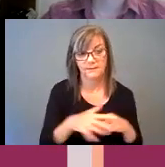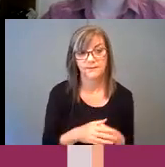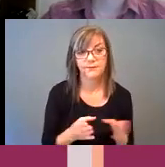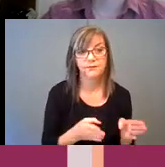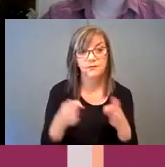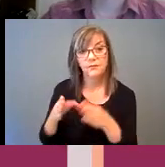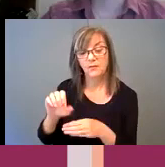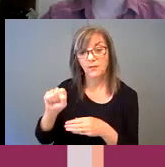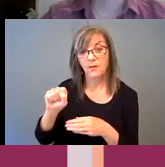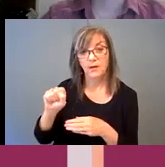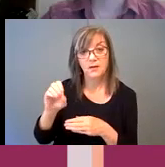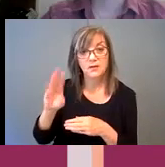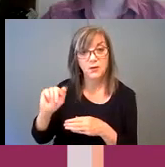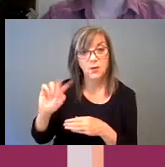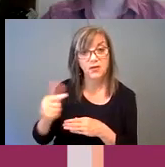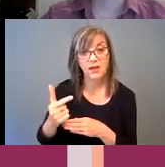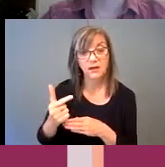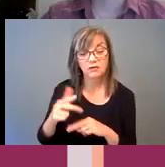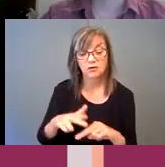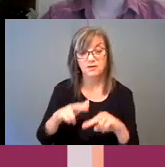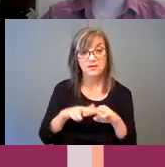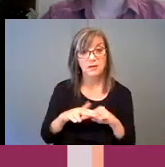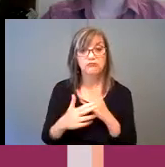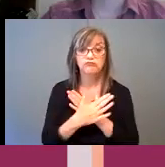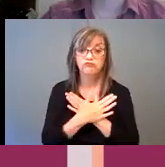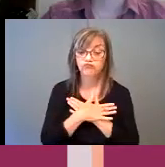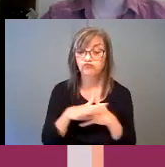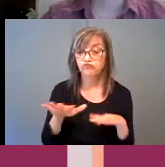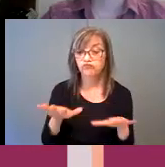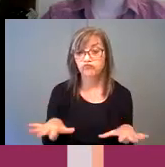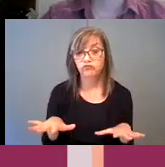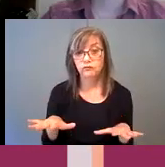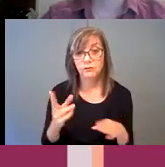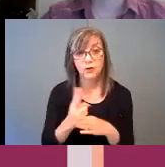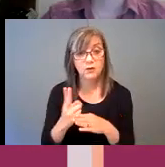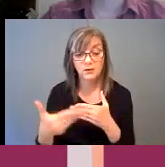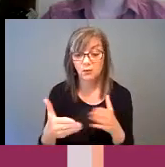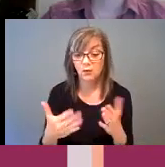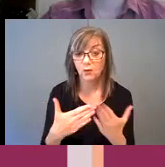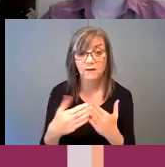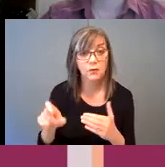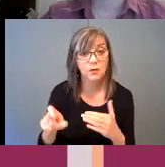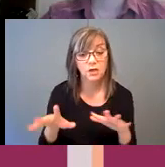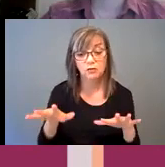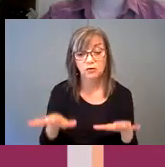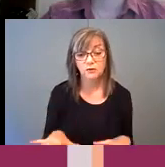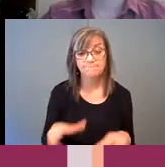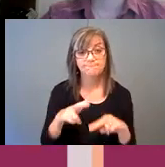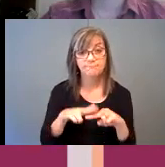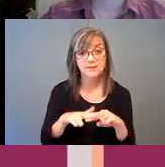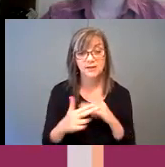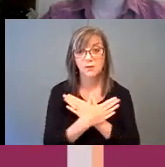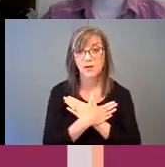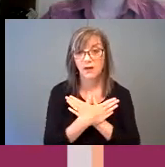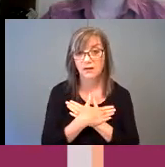and relax for a bit. This room is set up for that, and it's open whenever you may need to use it. So that can be part of that